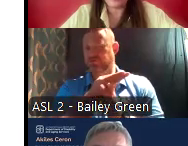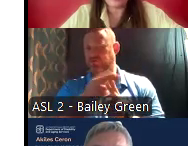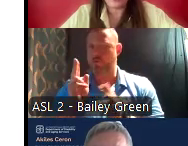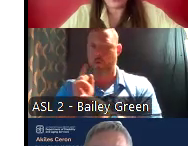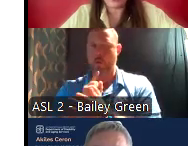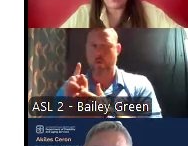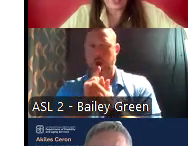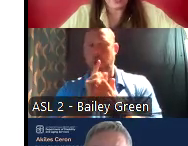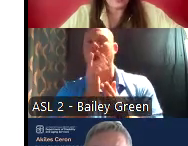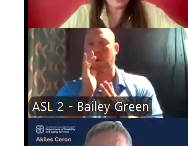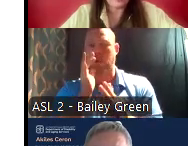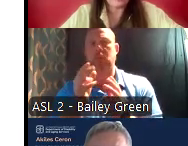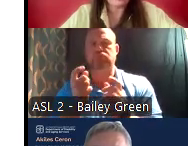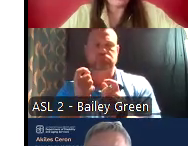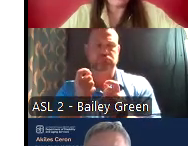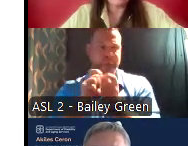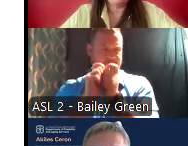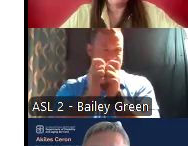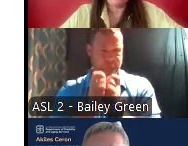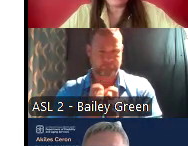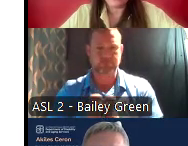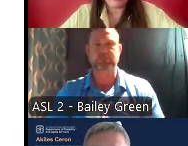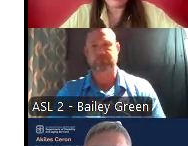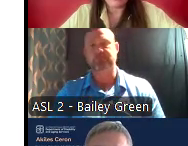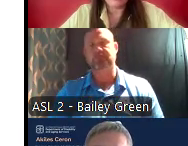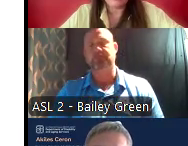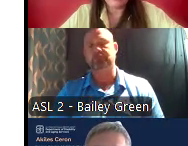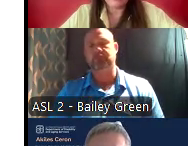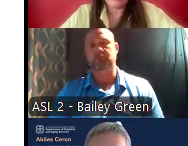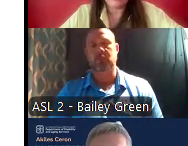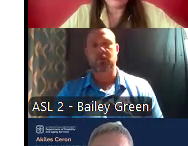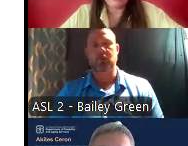will be continuing to refine those. Next slide, please.